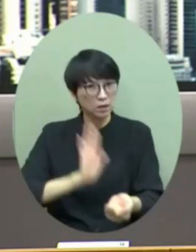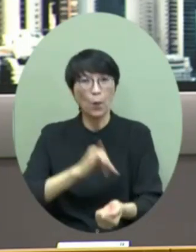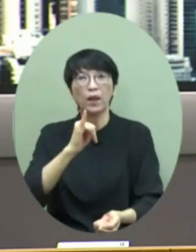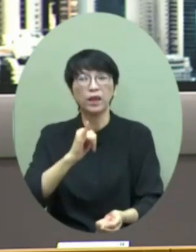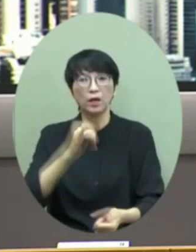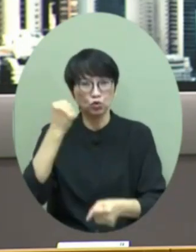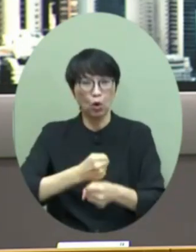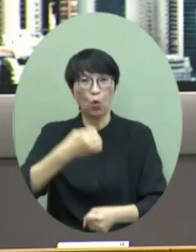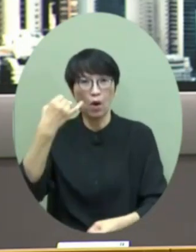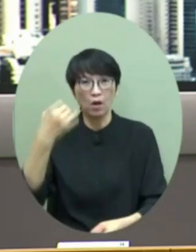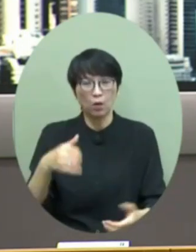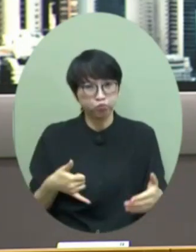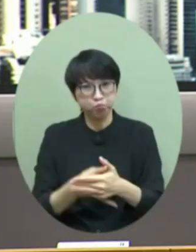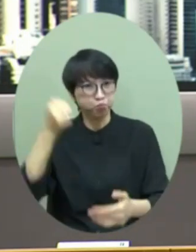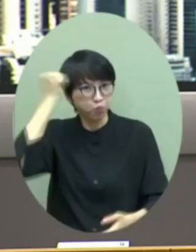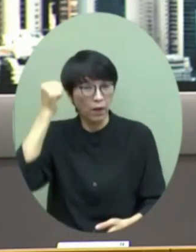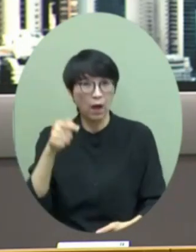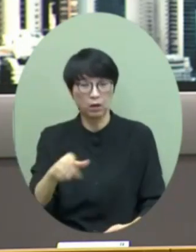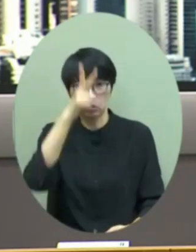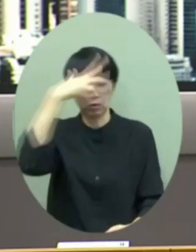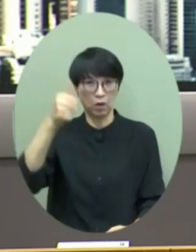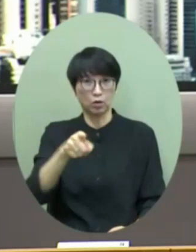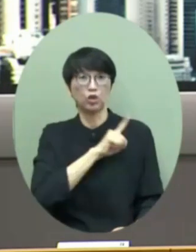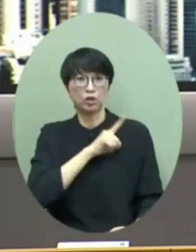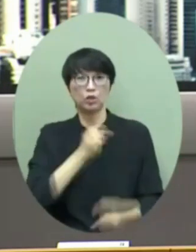up. Now,